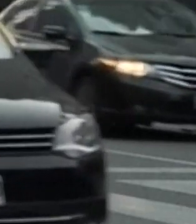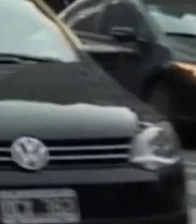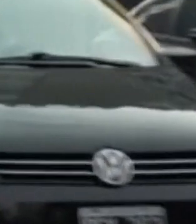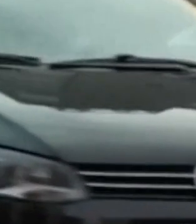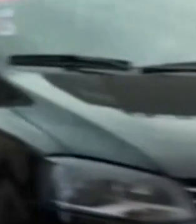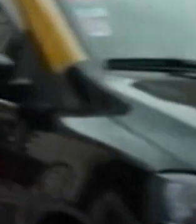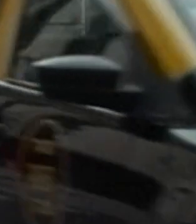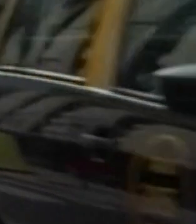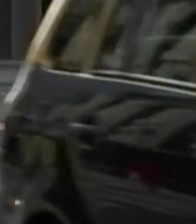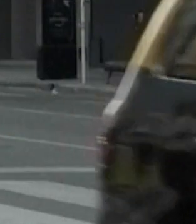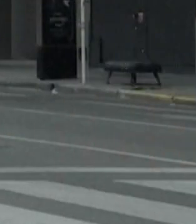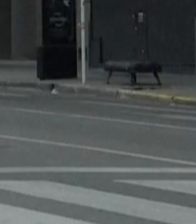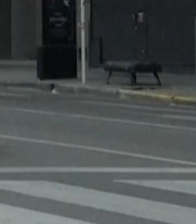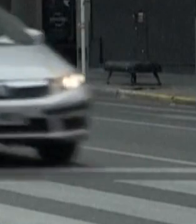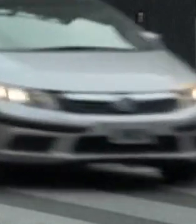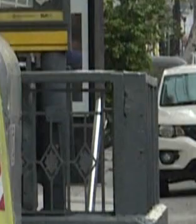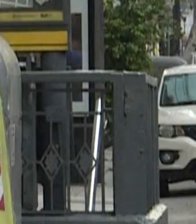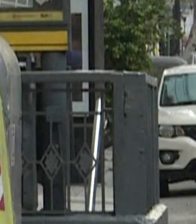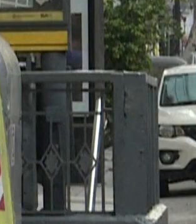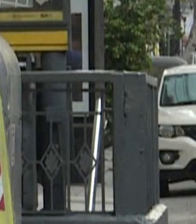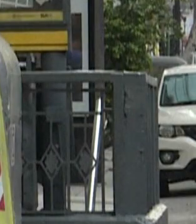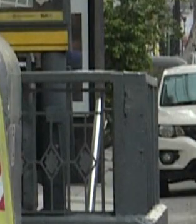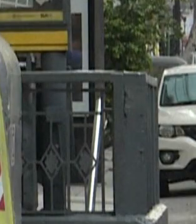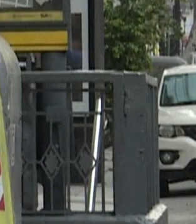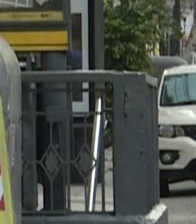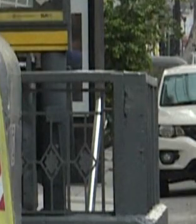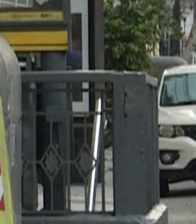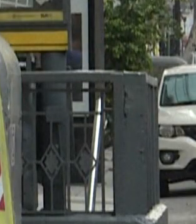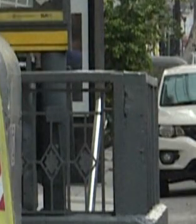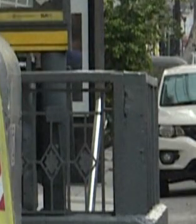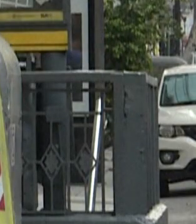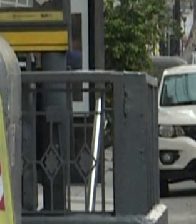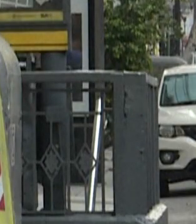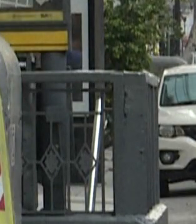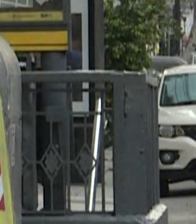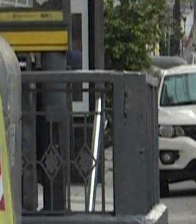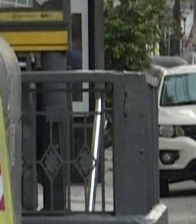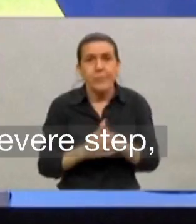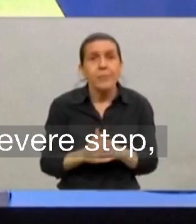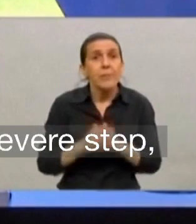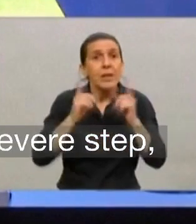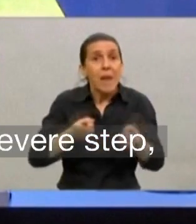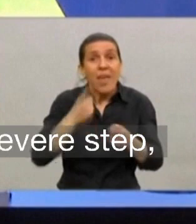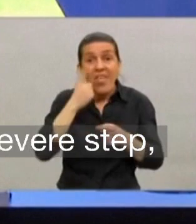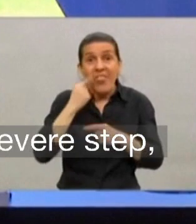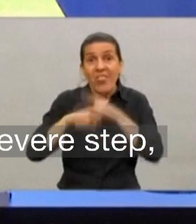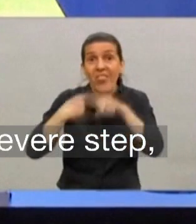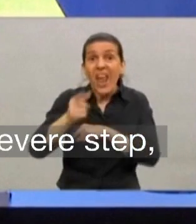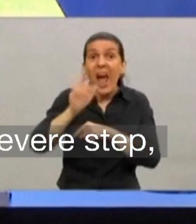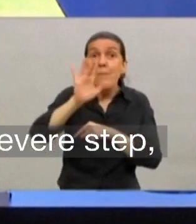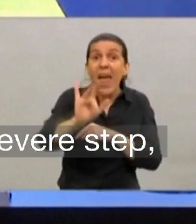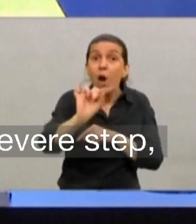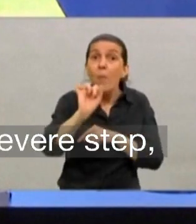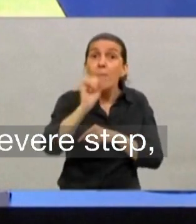after a 147% increase in coronavirus cases in 20 days. El día miércoles primero de julio